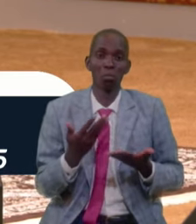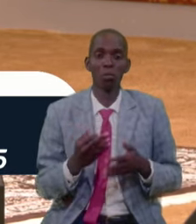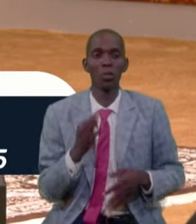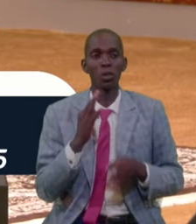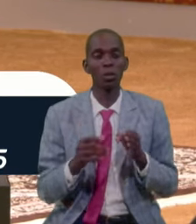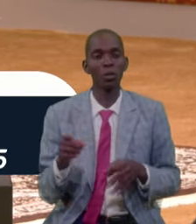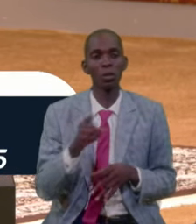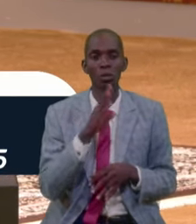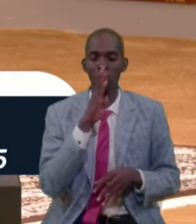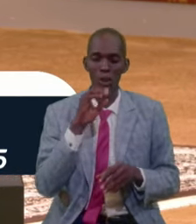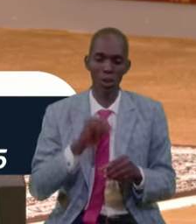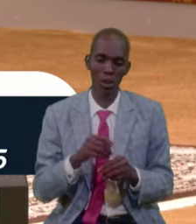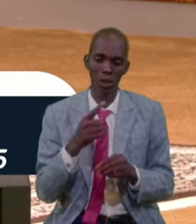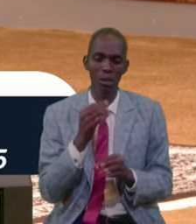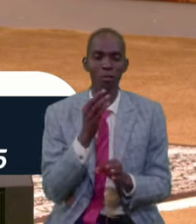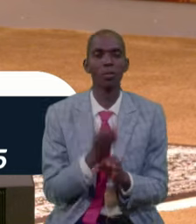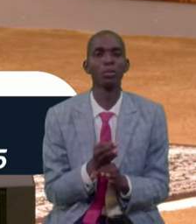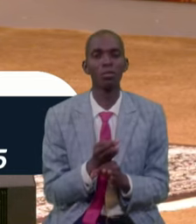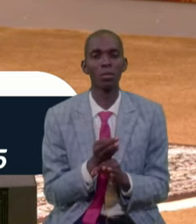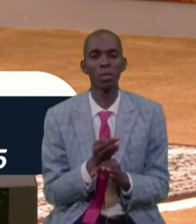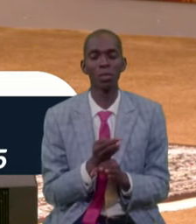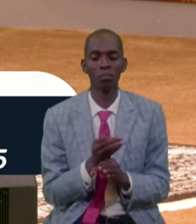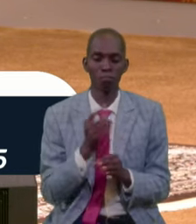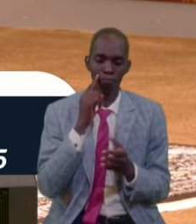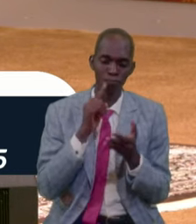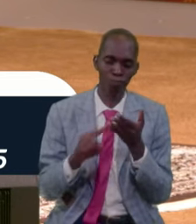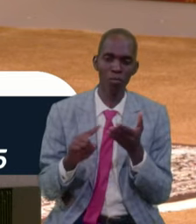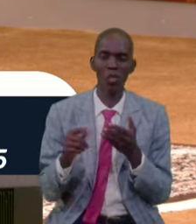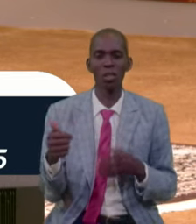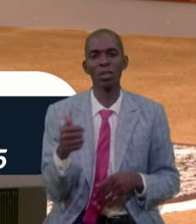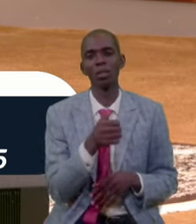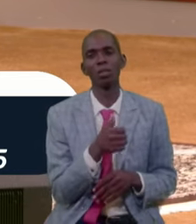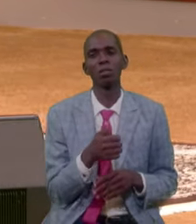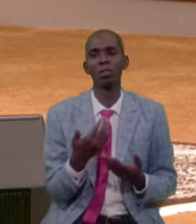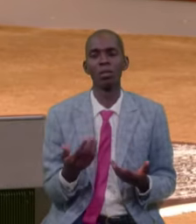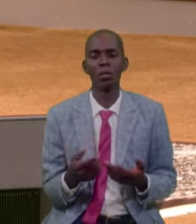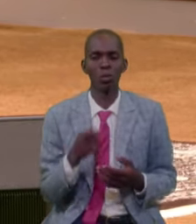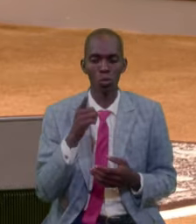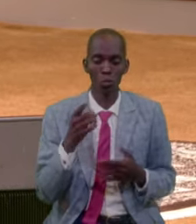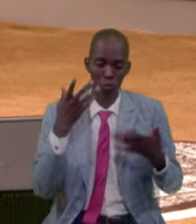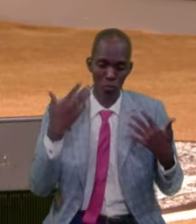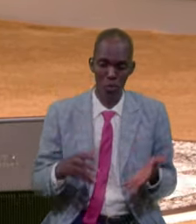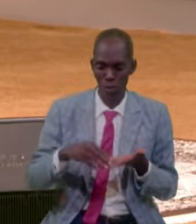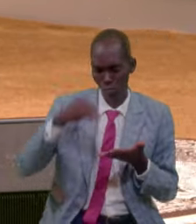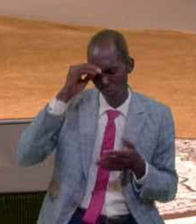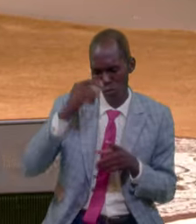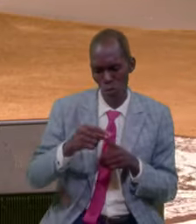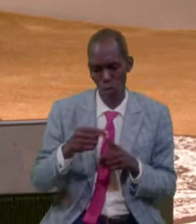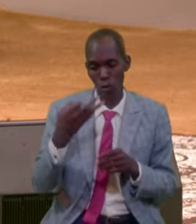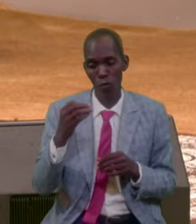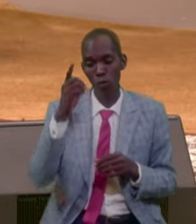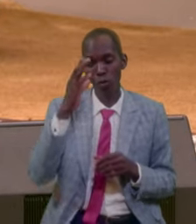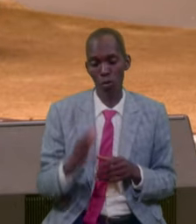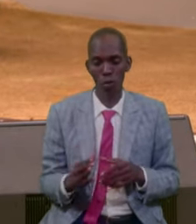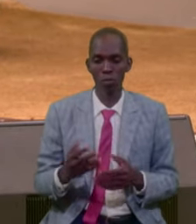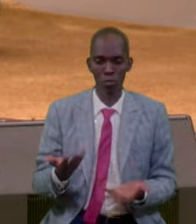be in the faith. Examine yourselves. So you just hear the word of God. Right, so let us pray. You